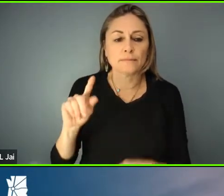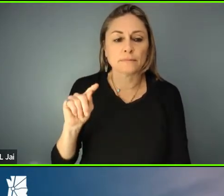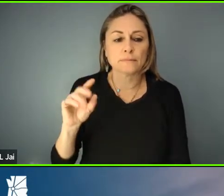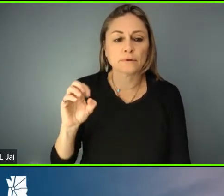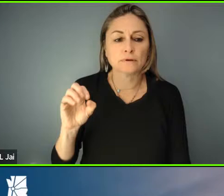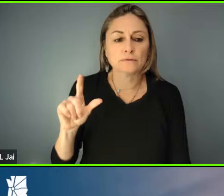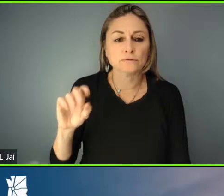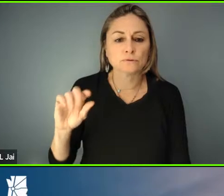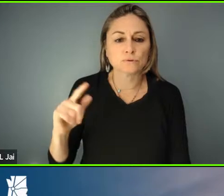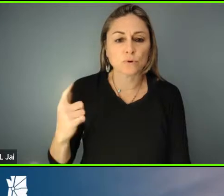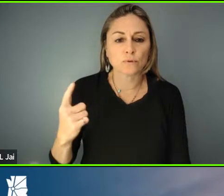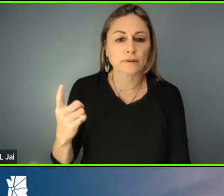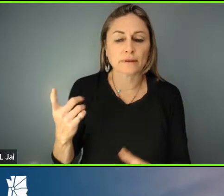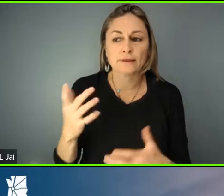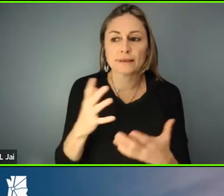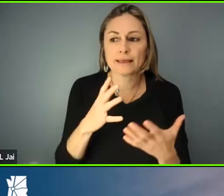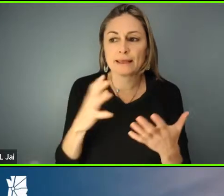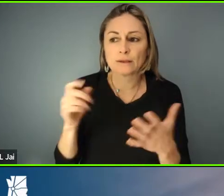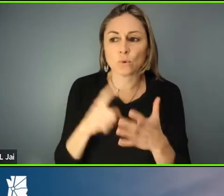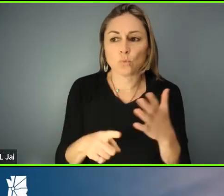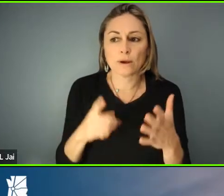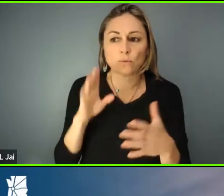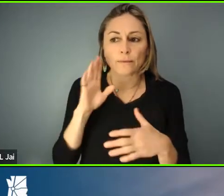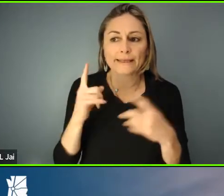And what is being considered?